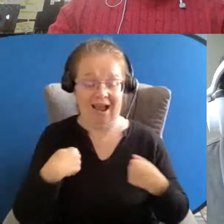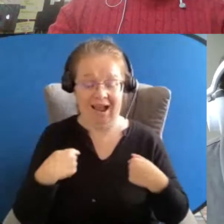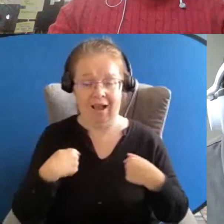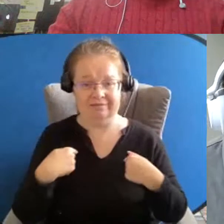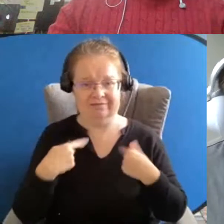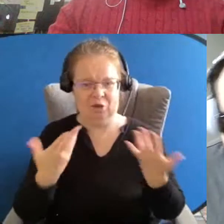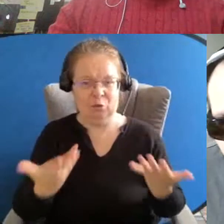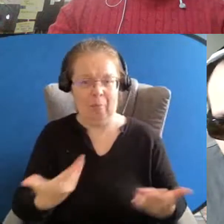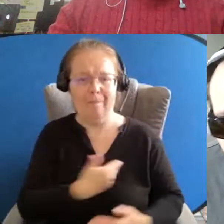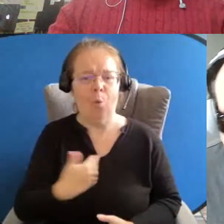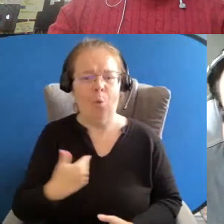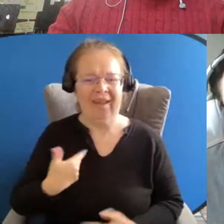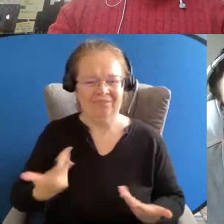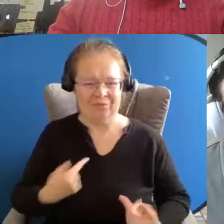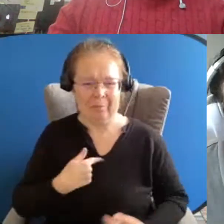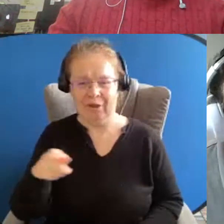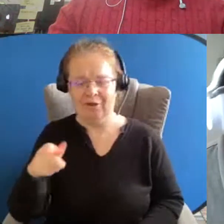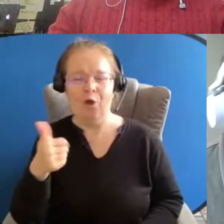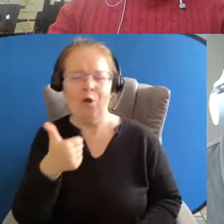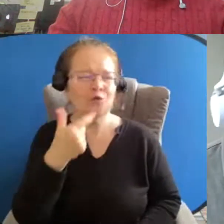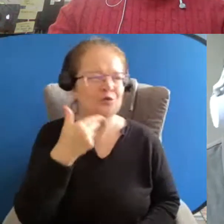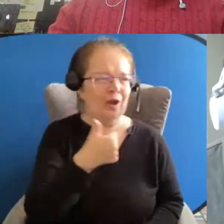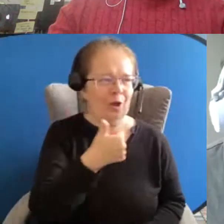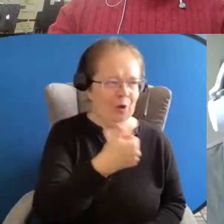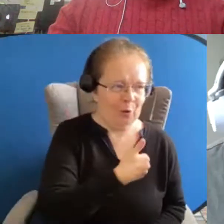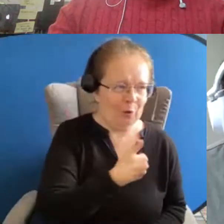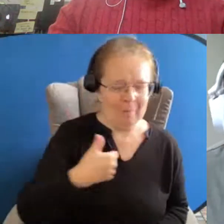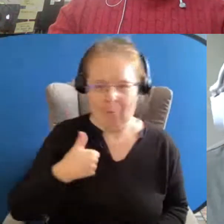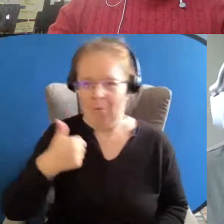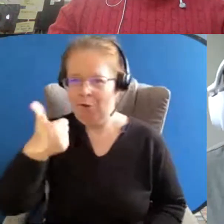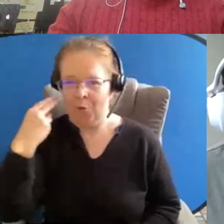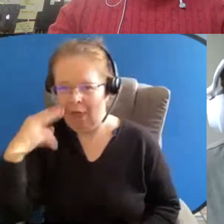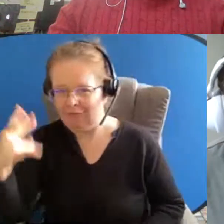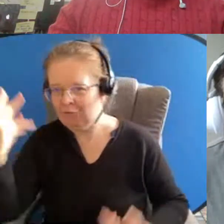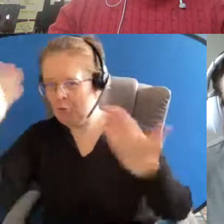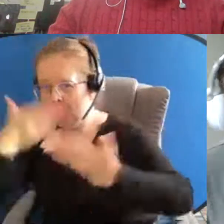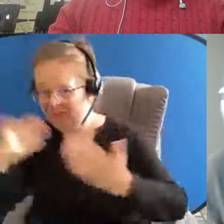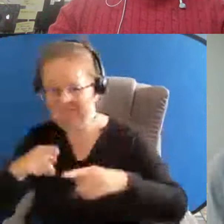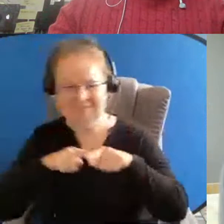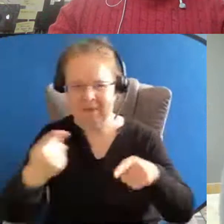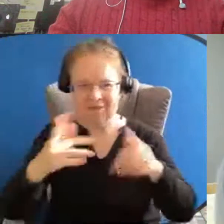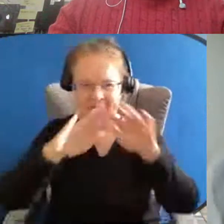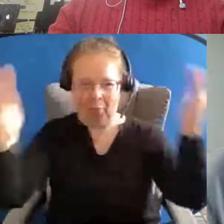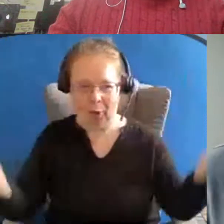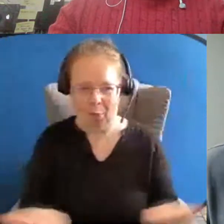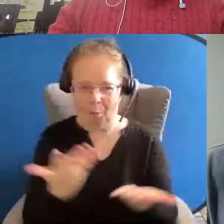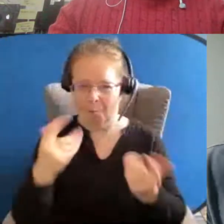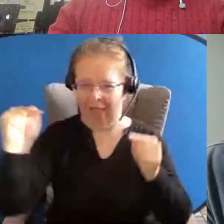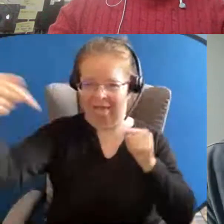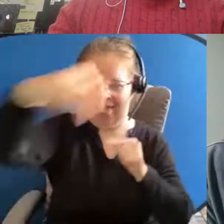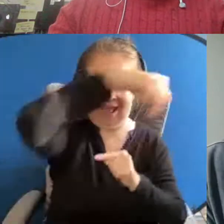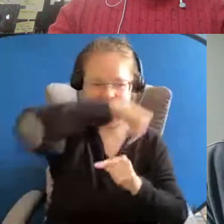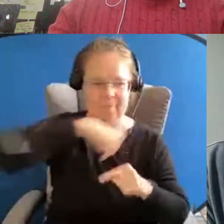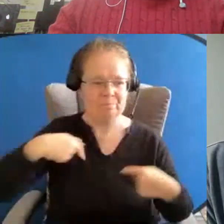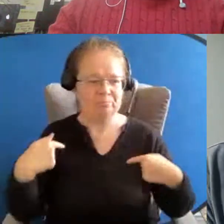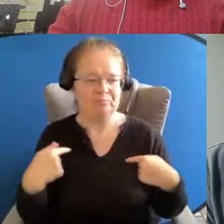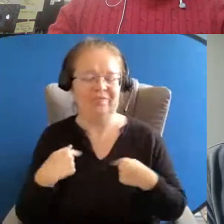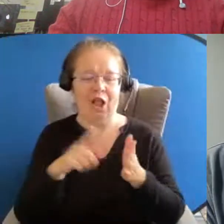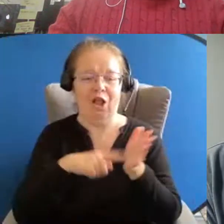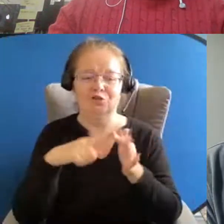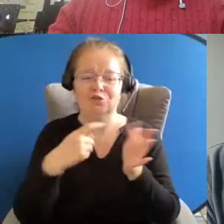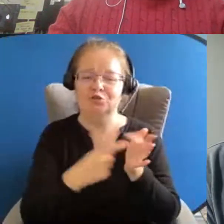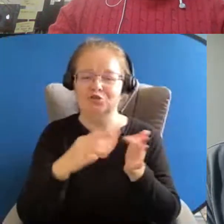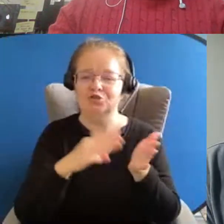for many of you. So good morning, good afternoon, good evening, wherever you may be across the globe. I'm Jeremy Curry,